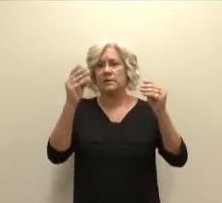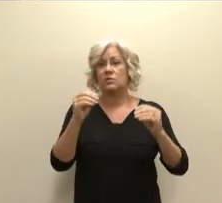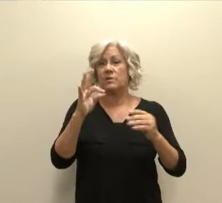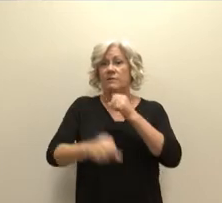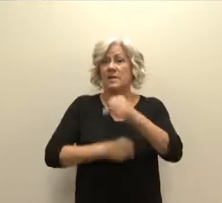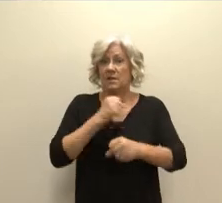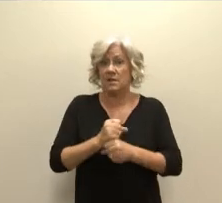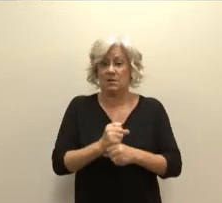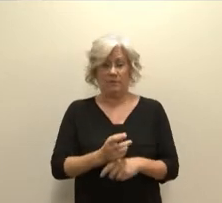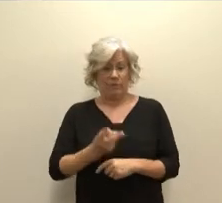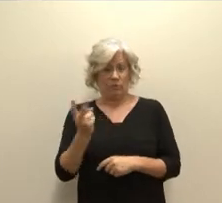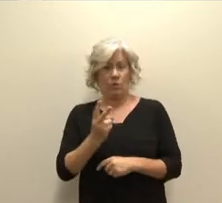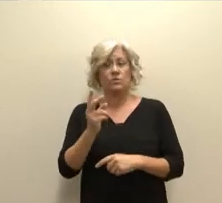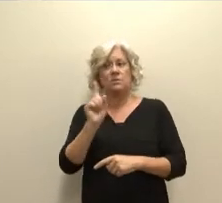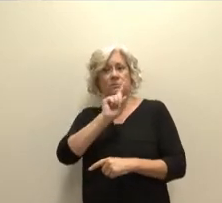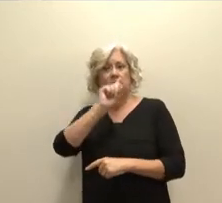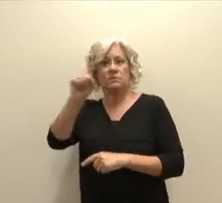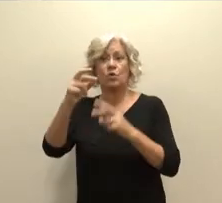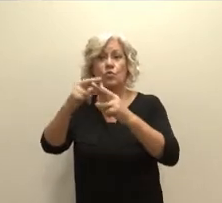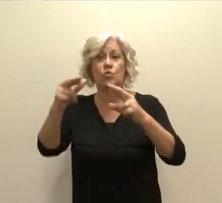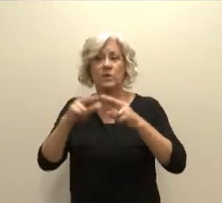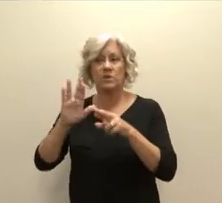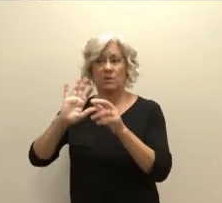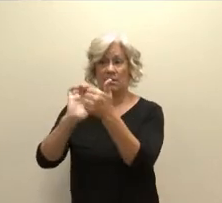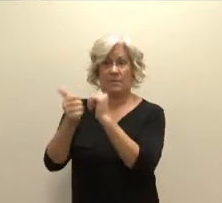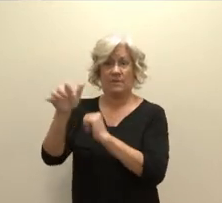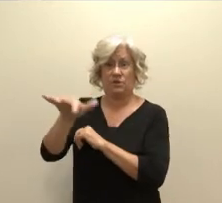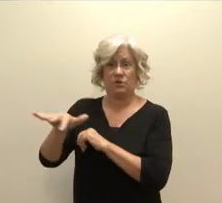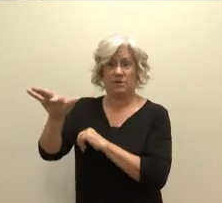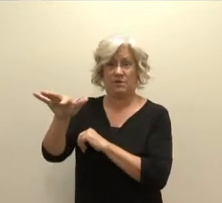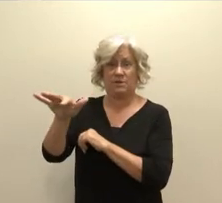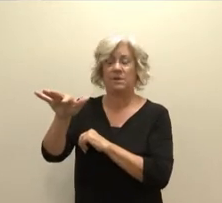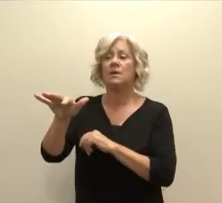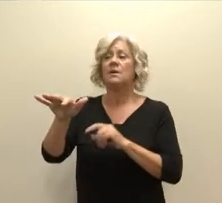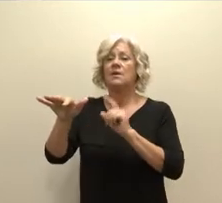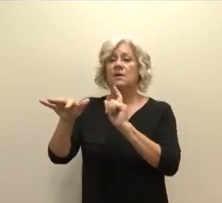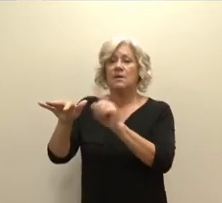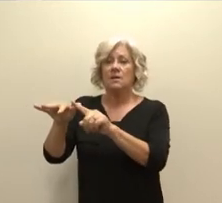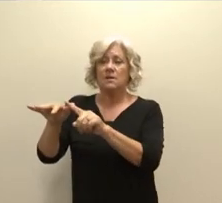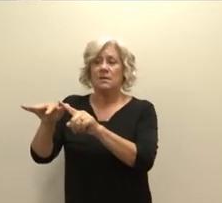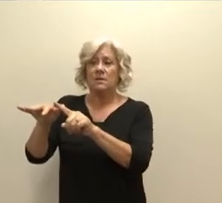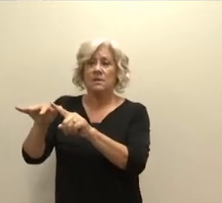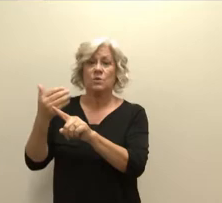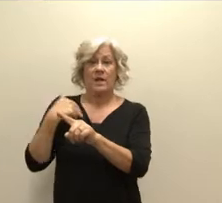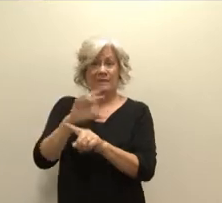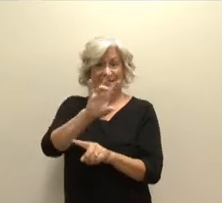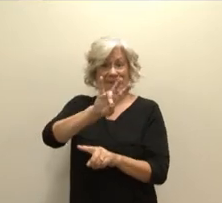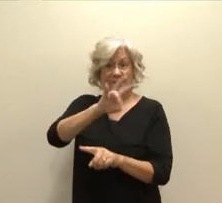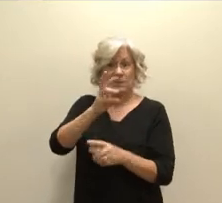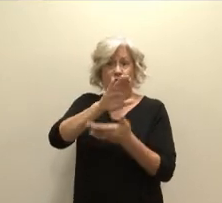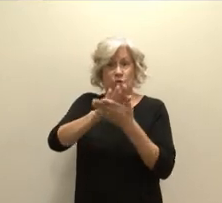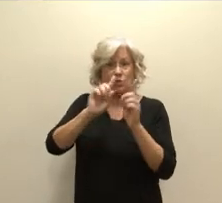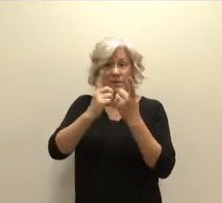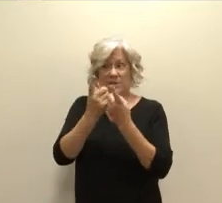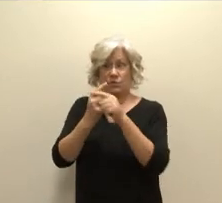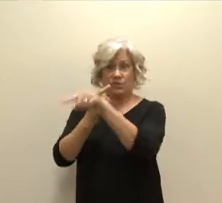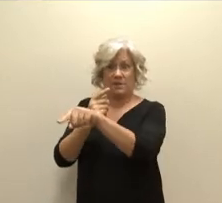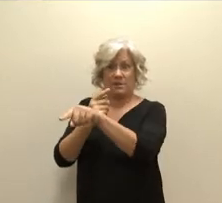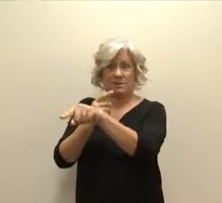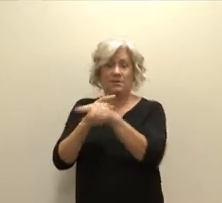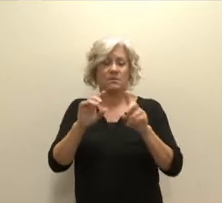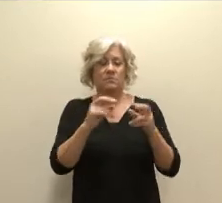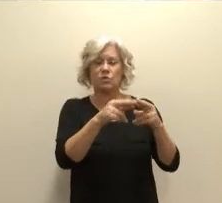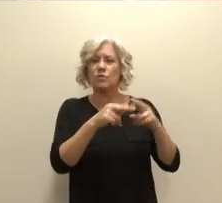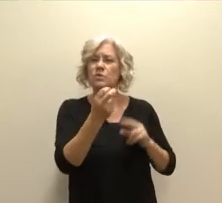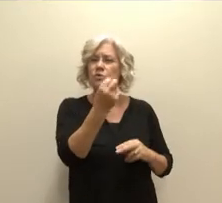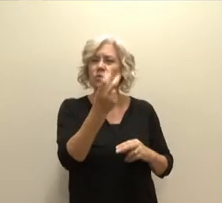regional competition. And each year, from those teachers from the 76 school districts that make up Region 12,